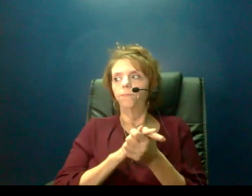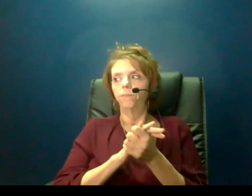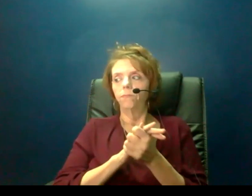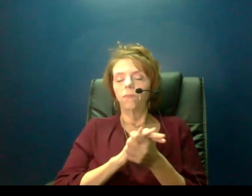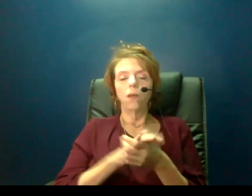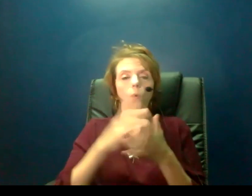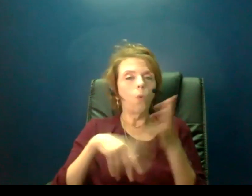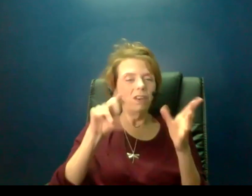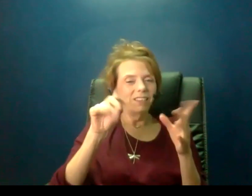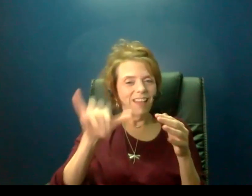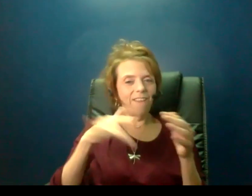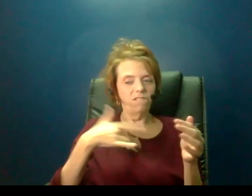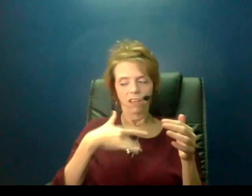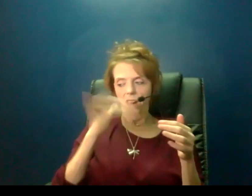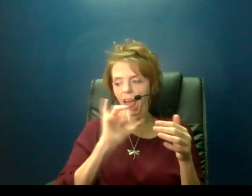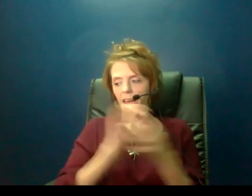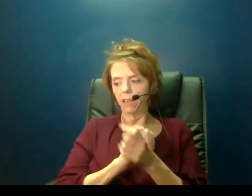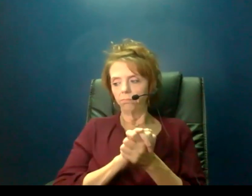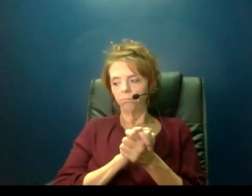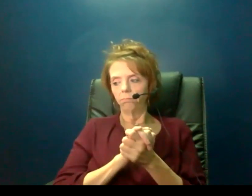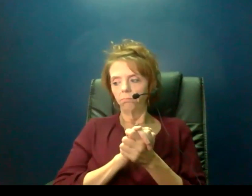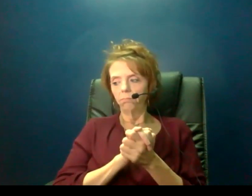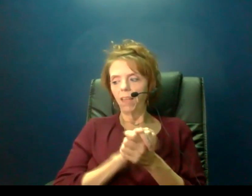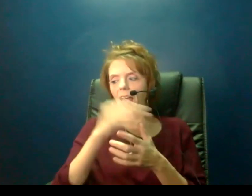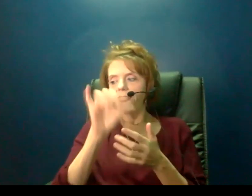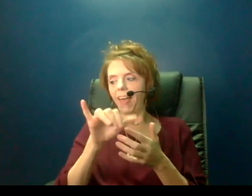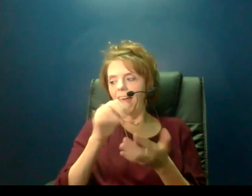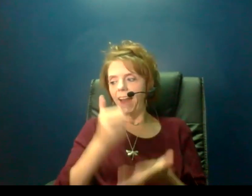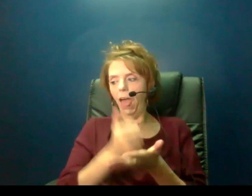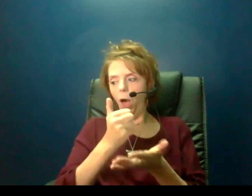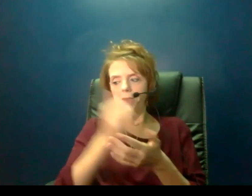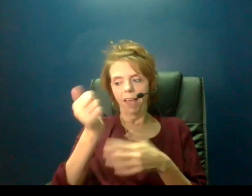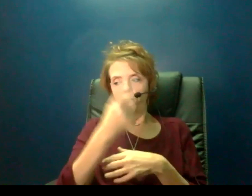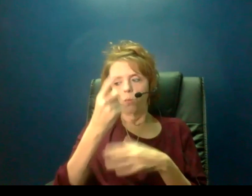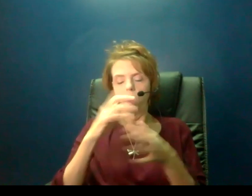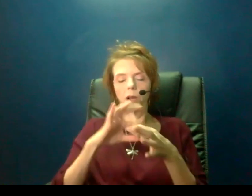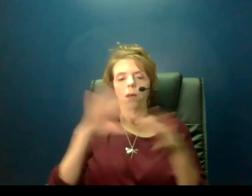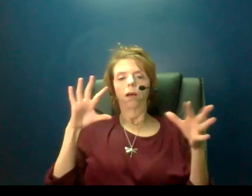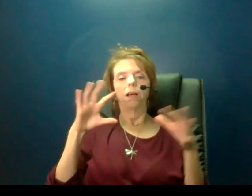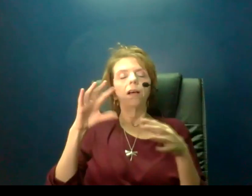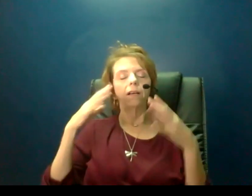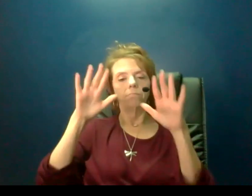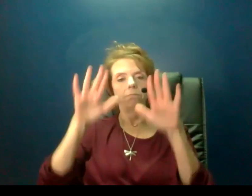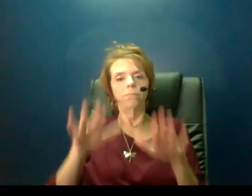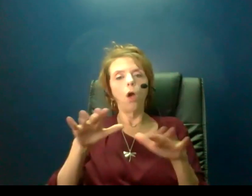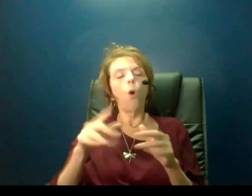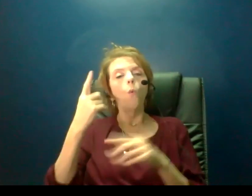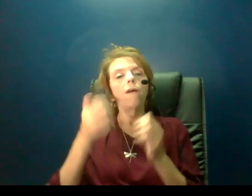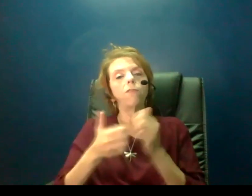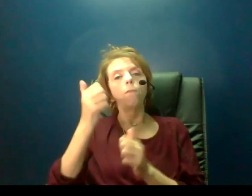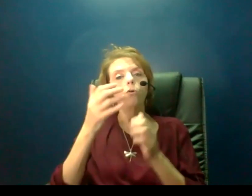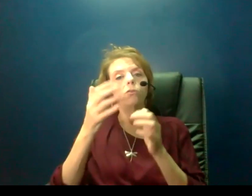what does it feel like, and it helps everybody kind of relieve some tension. One of the most important